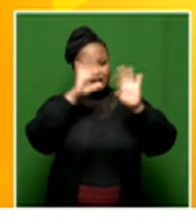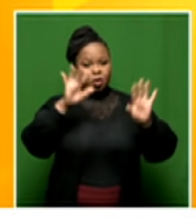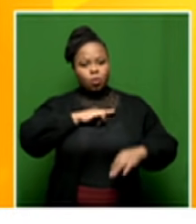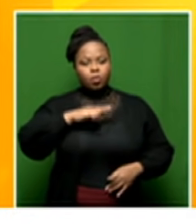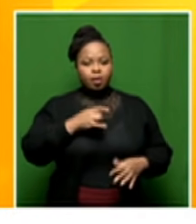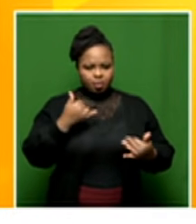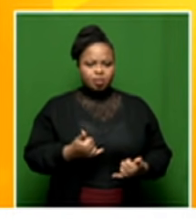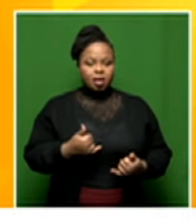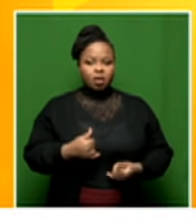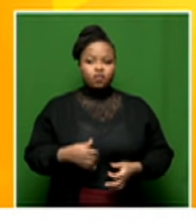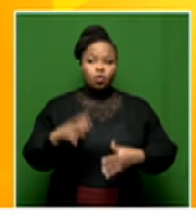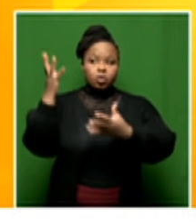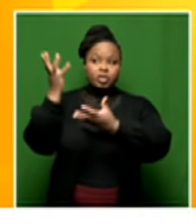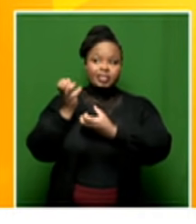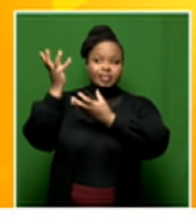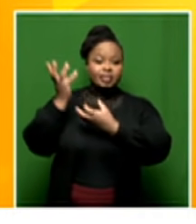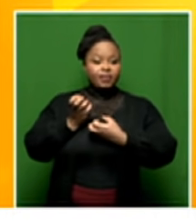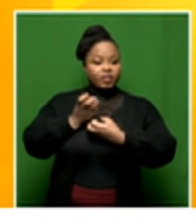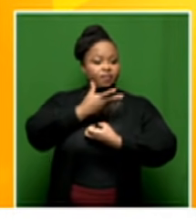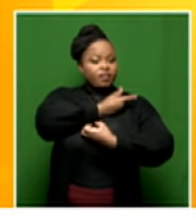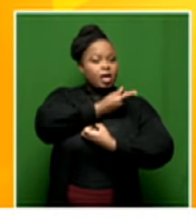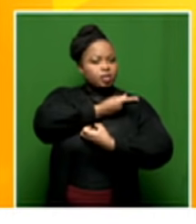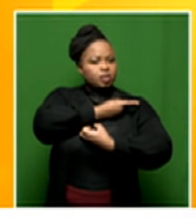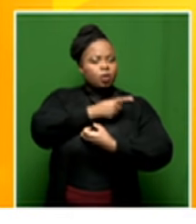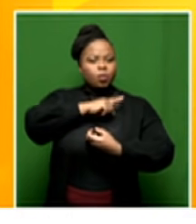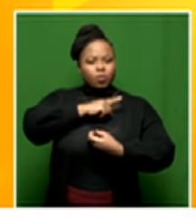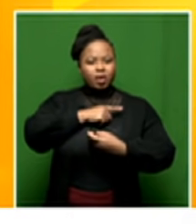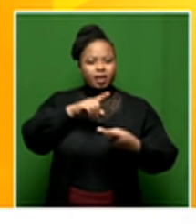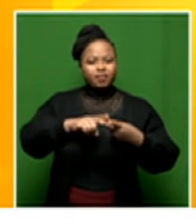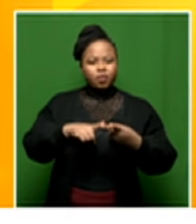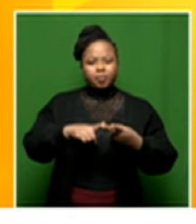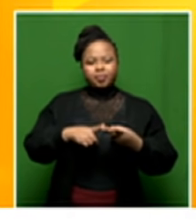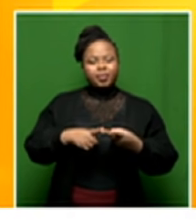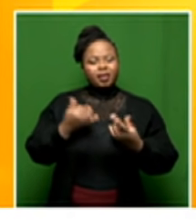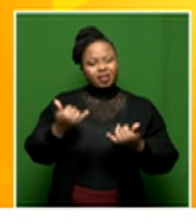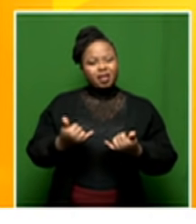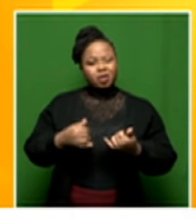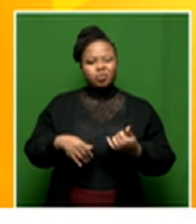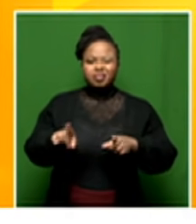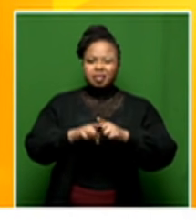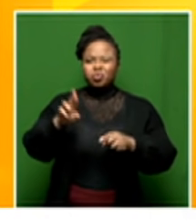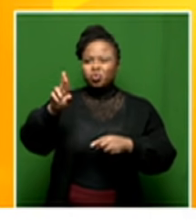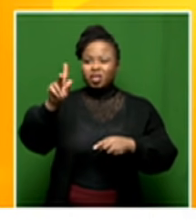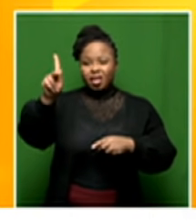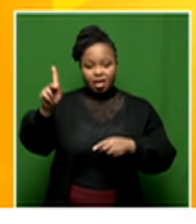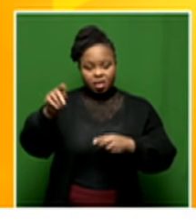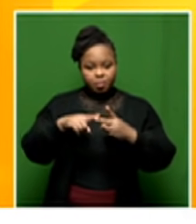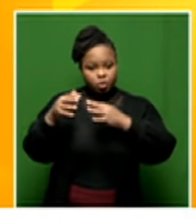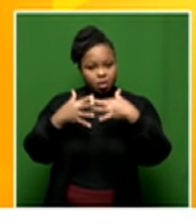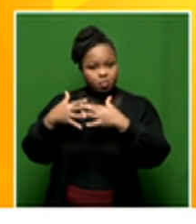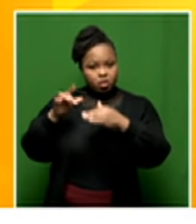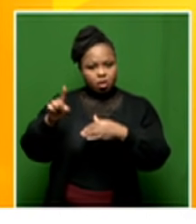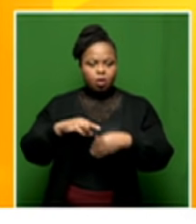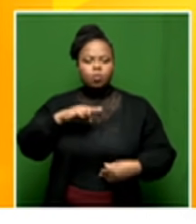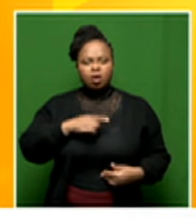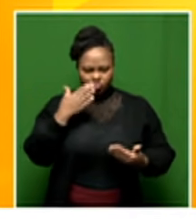are currently receiving vaccines. And this was tried in the UK, and I think there are some publications now, and I think also the United States, that